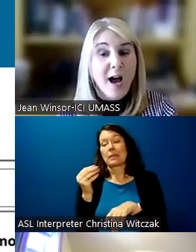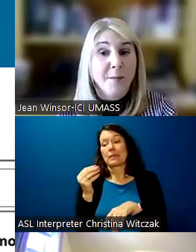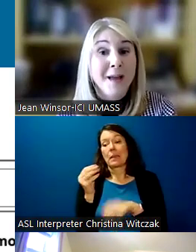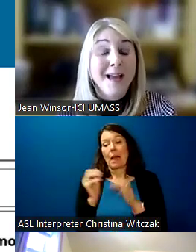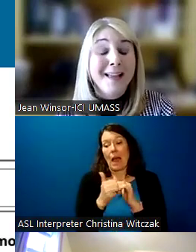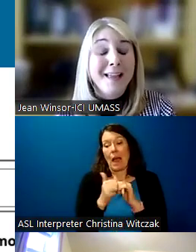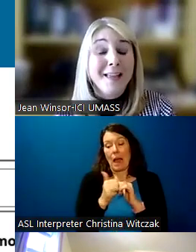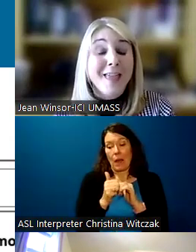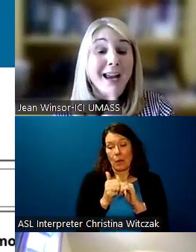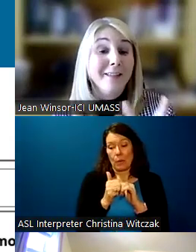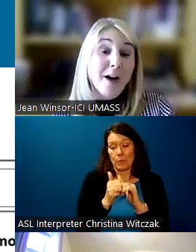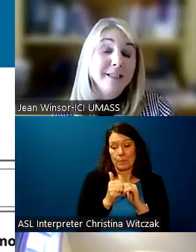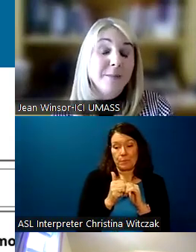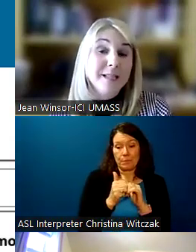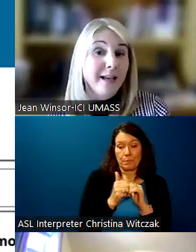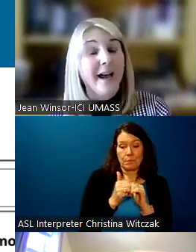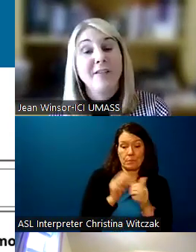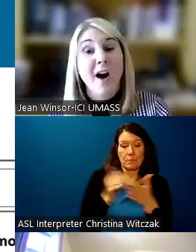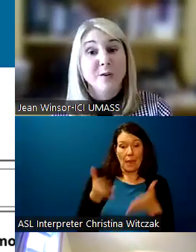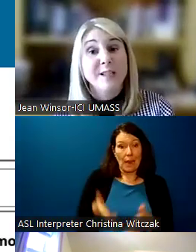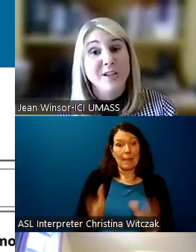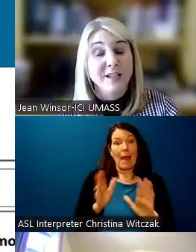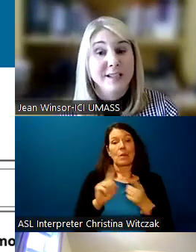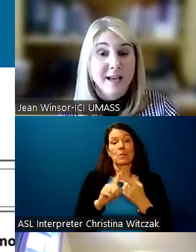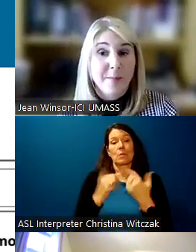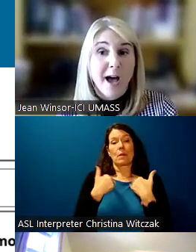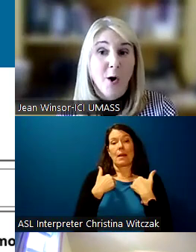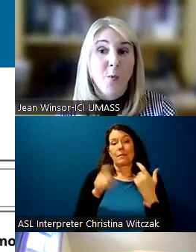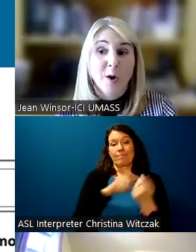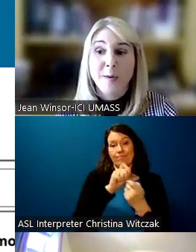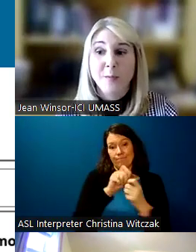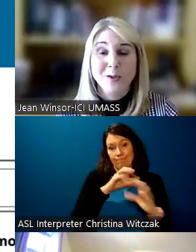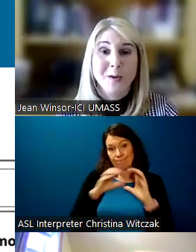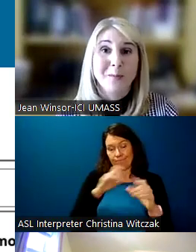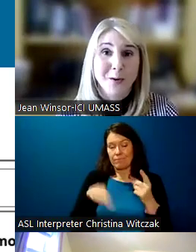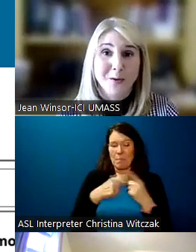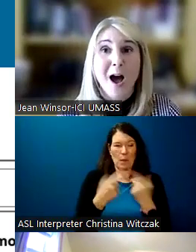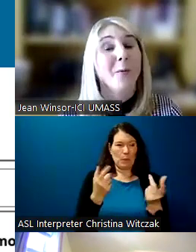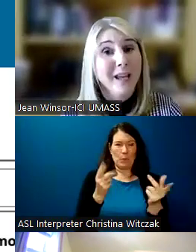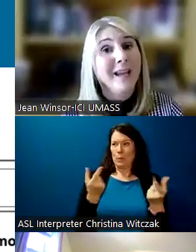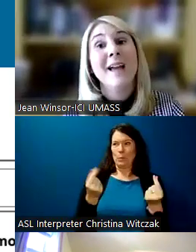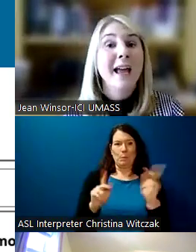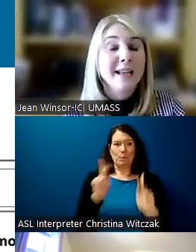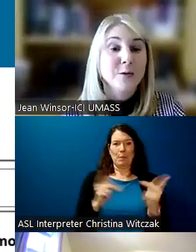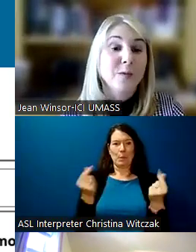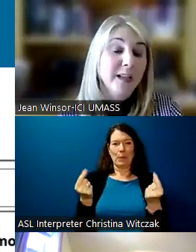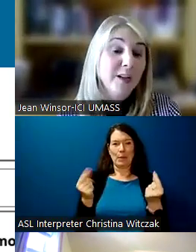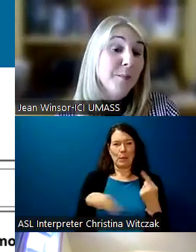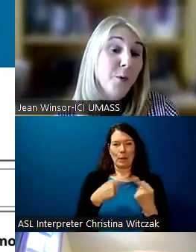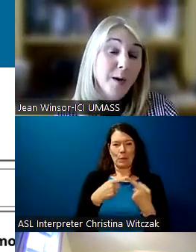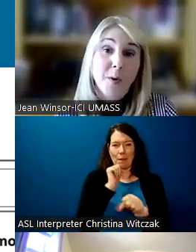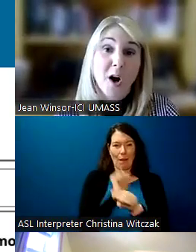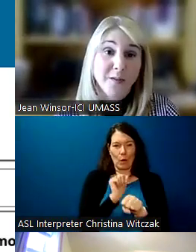which that allows them to then have conversations about what are people doing when they're not working is a